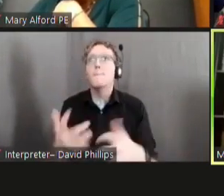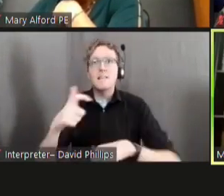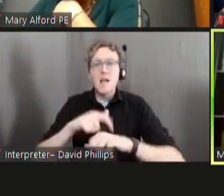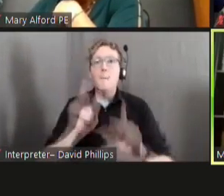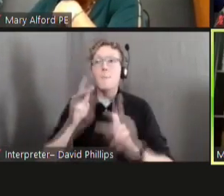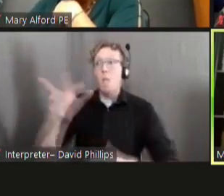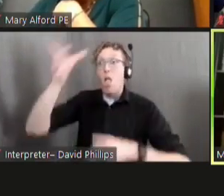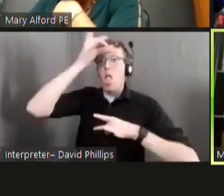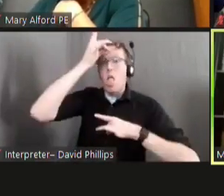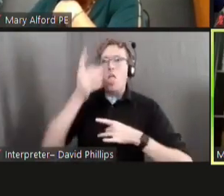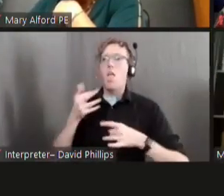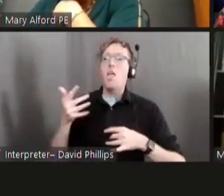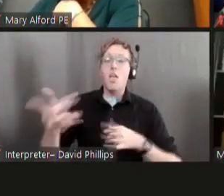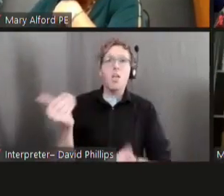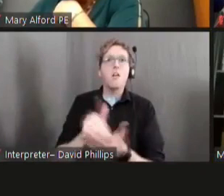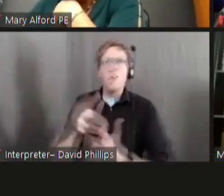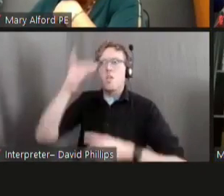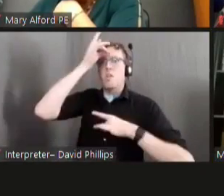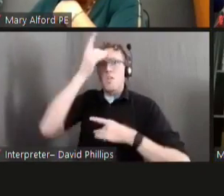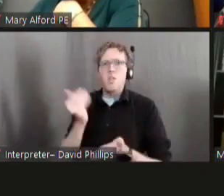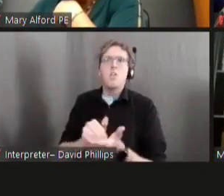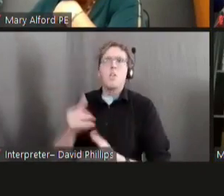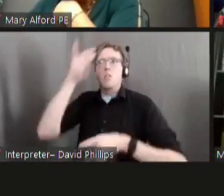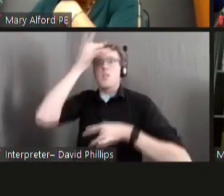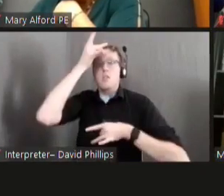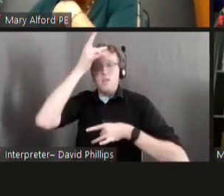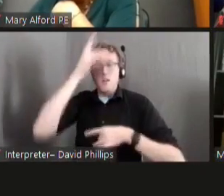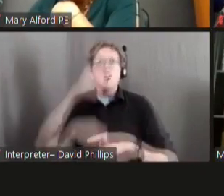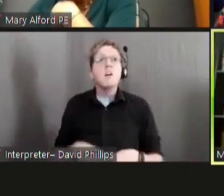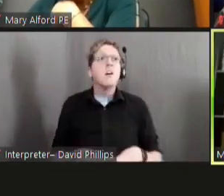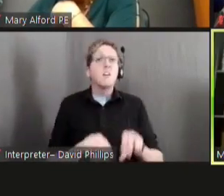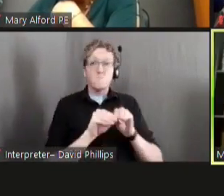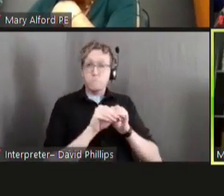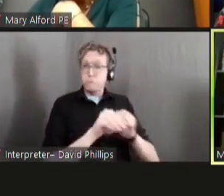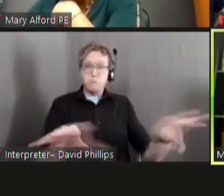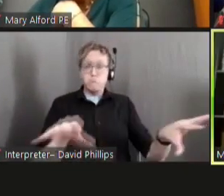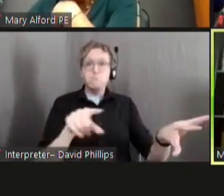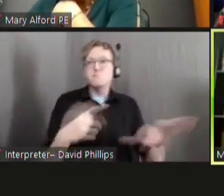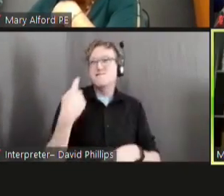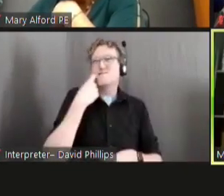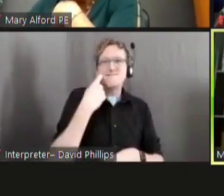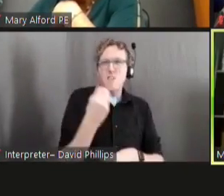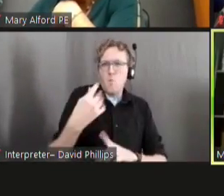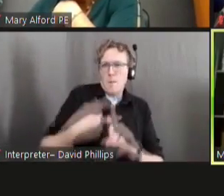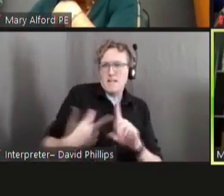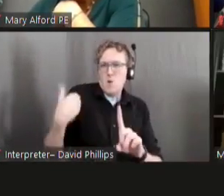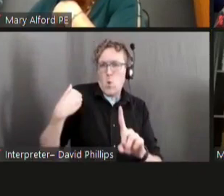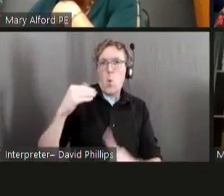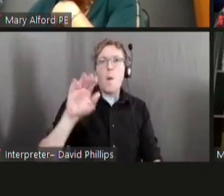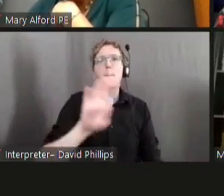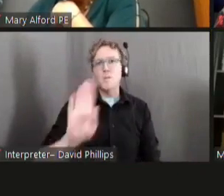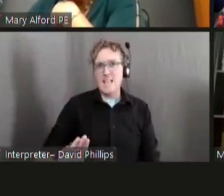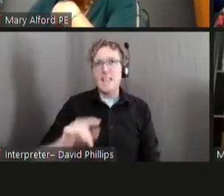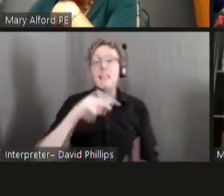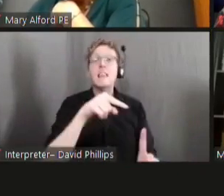have been dramatic outbreaks. The last one that is very well documented was a few months ago in Brazil, where